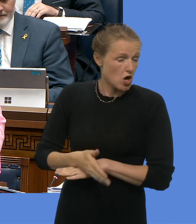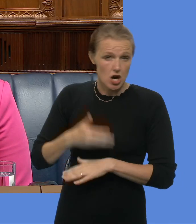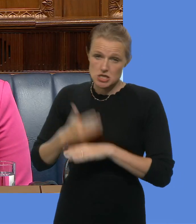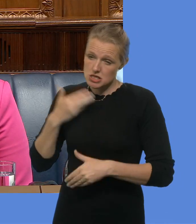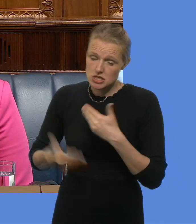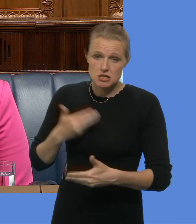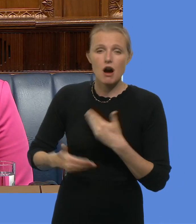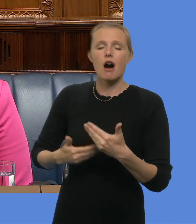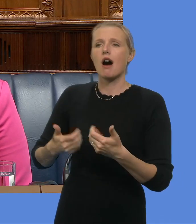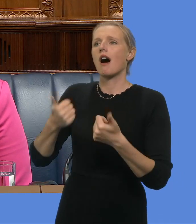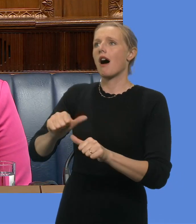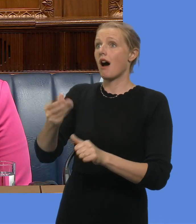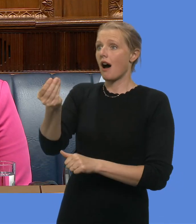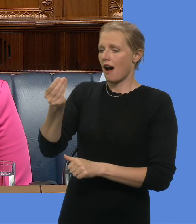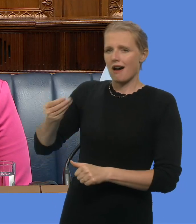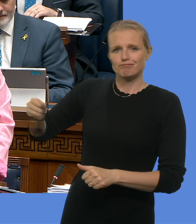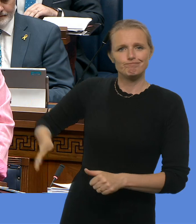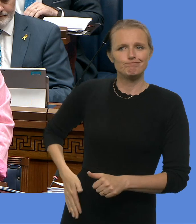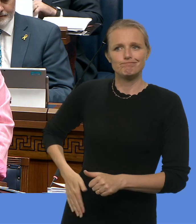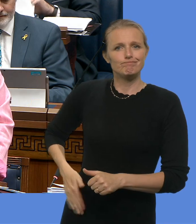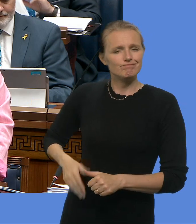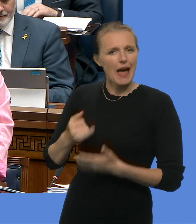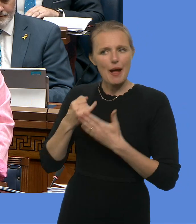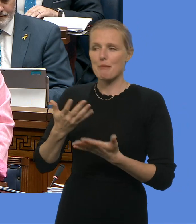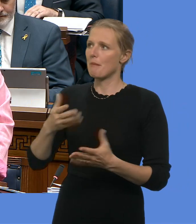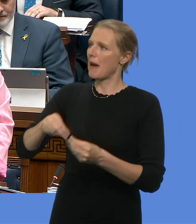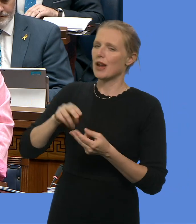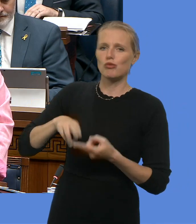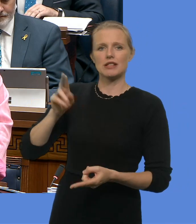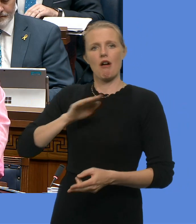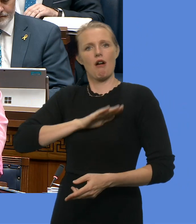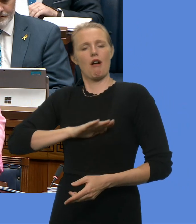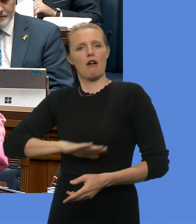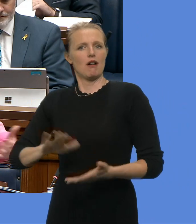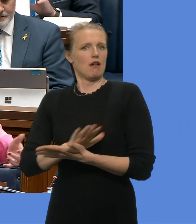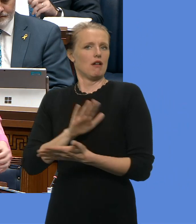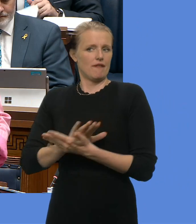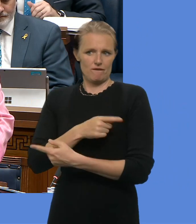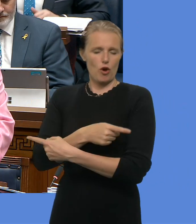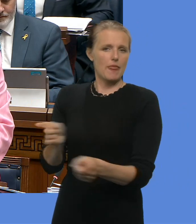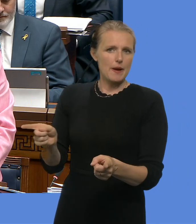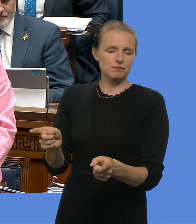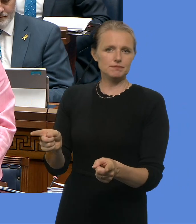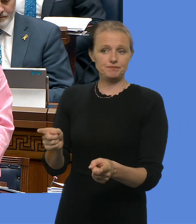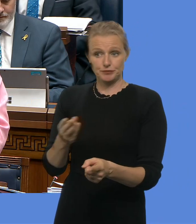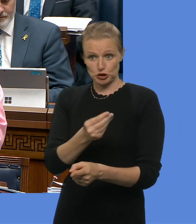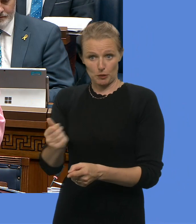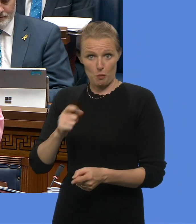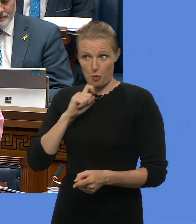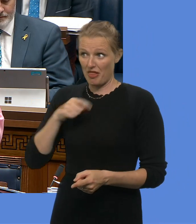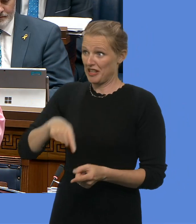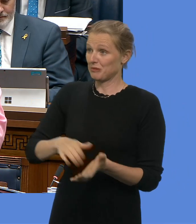sector workers that deserved that pay rise before, and I'm glad that they will now be getting, and some of which will have received some of that in this